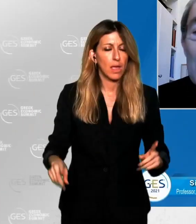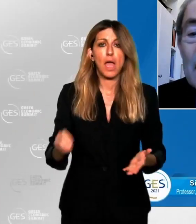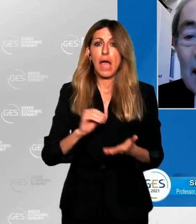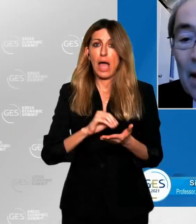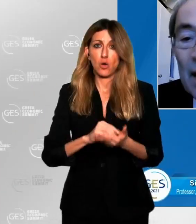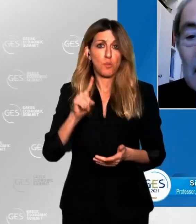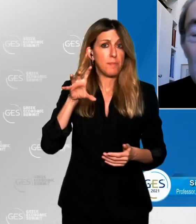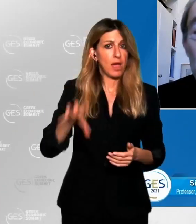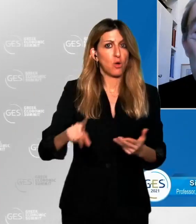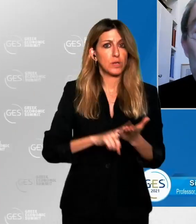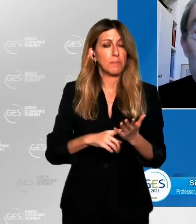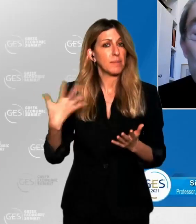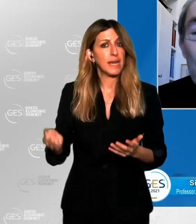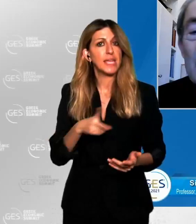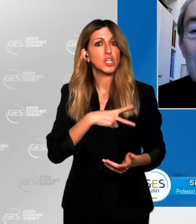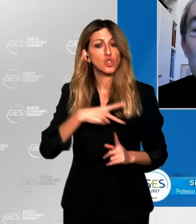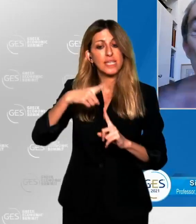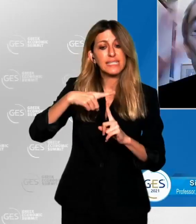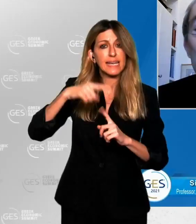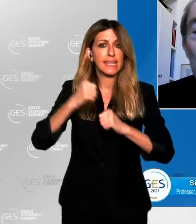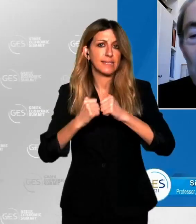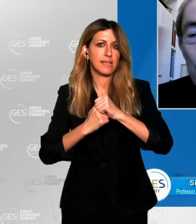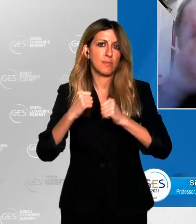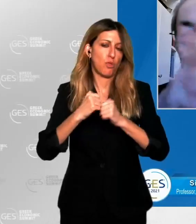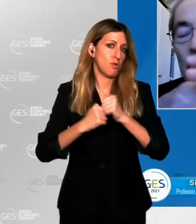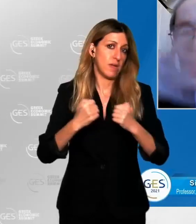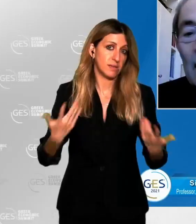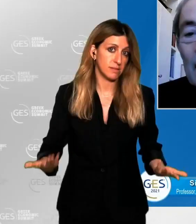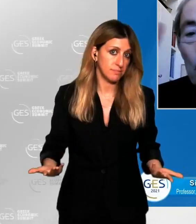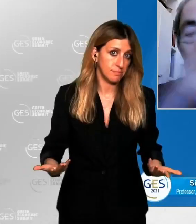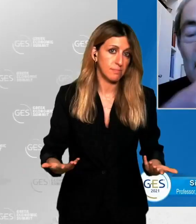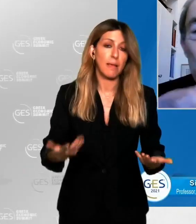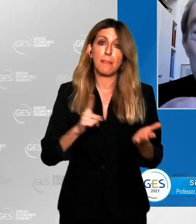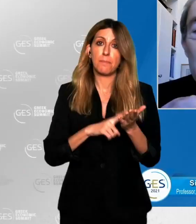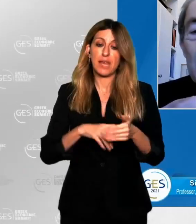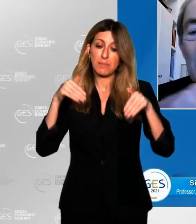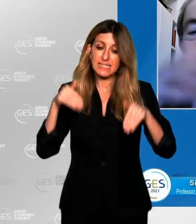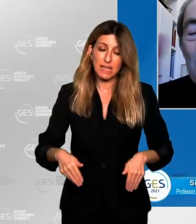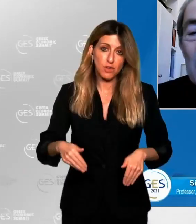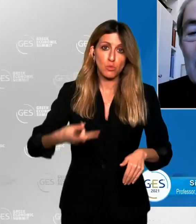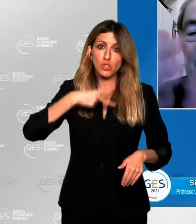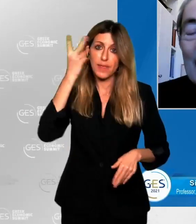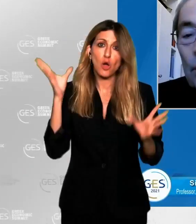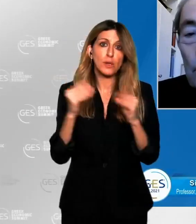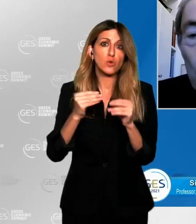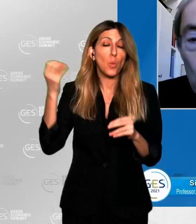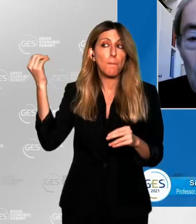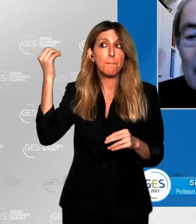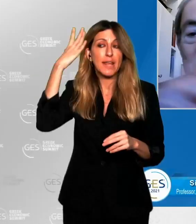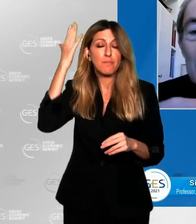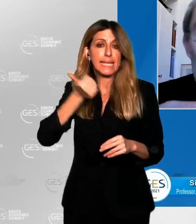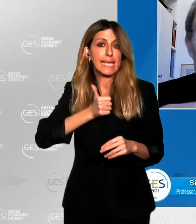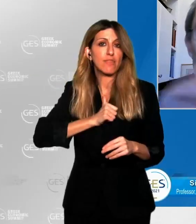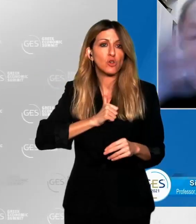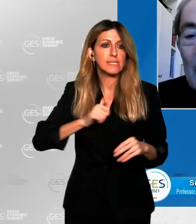to finance? Are there incentives for innovation? All these are the institutional structures. When I compare earlier North and South Korea, that's exactly what North